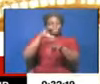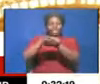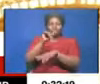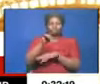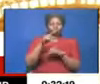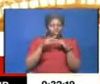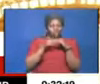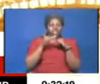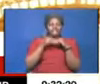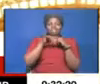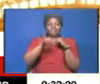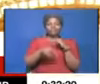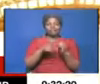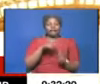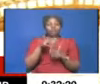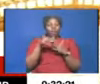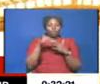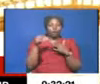$78,000